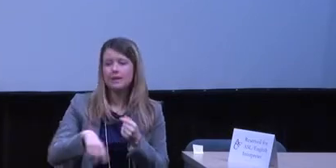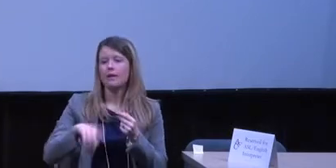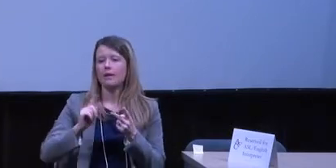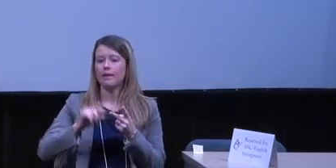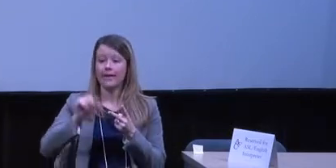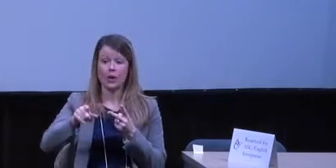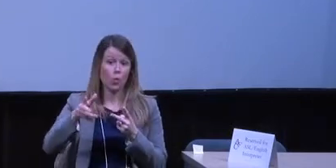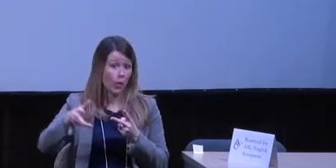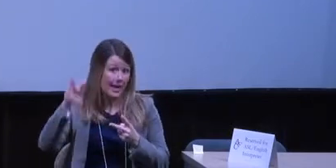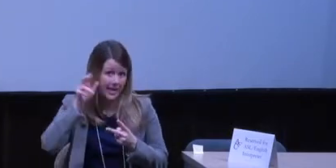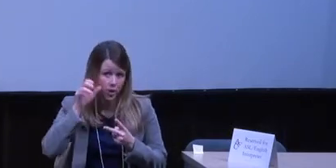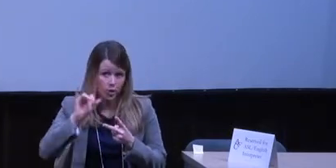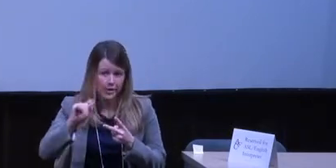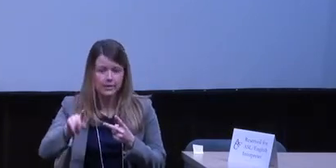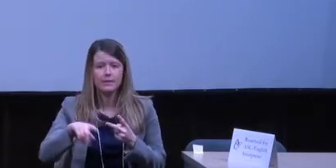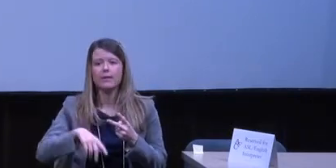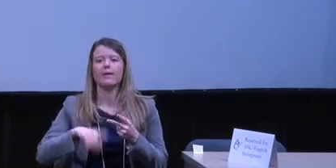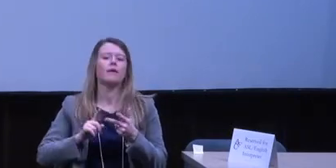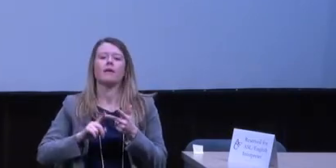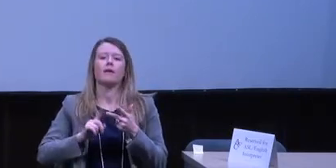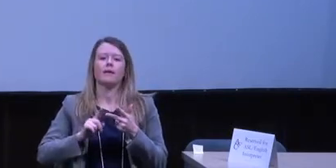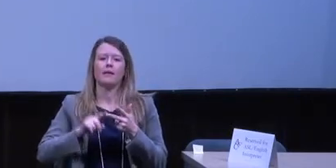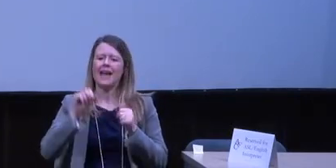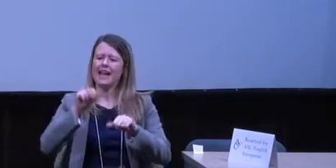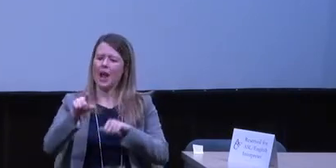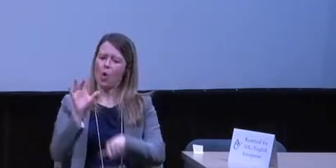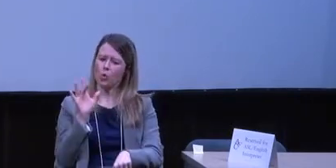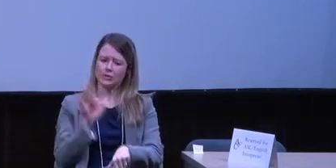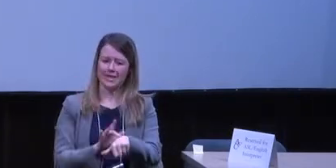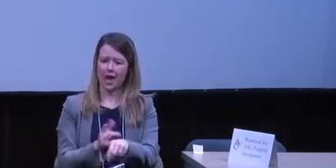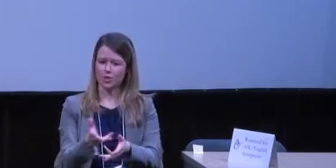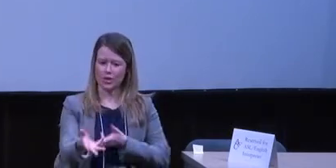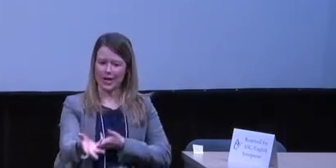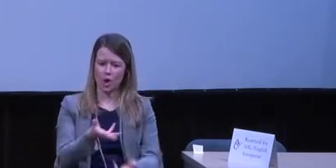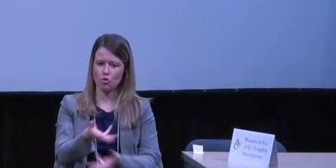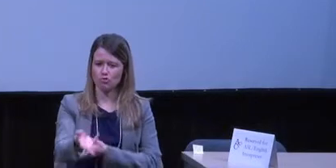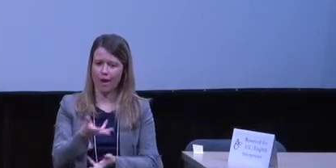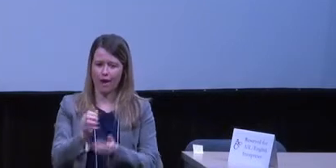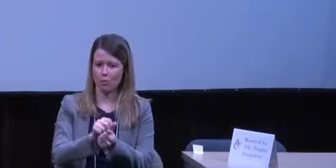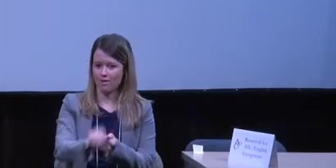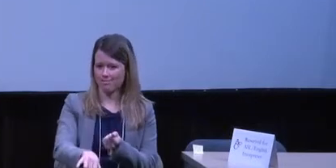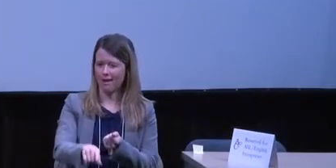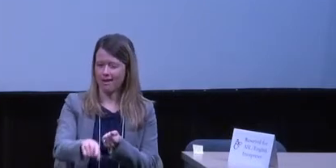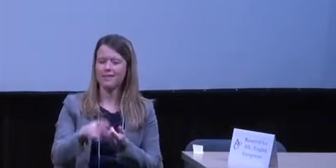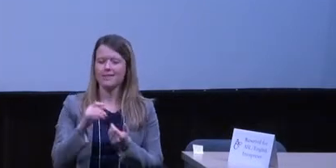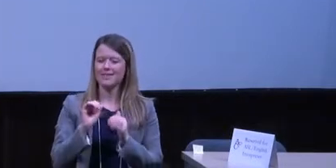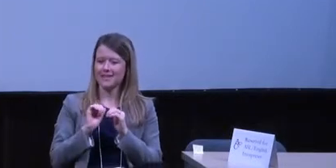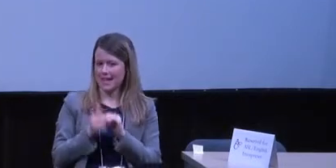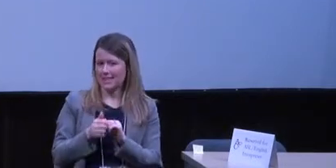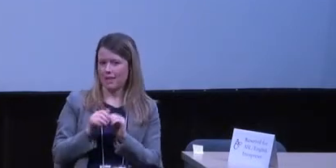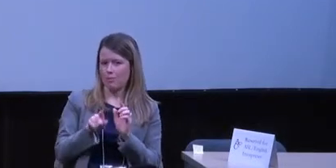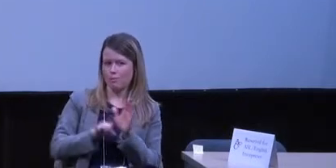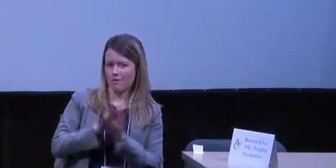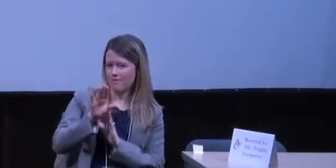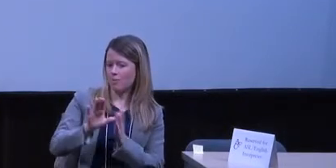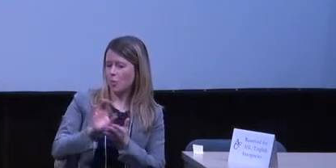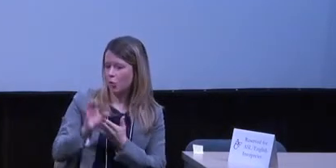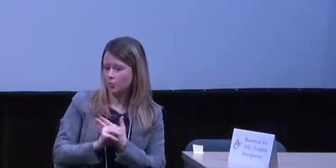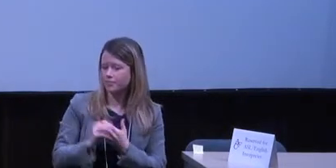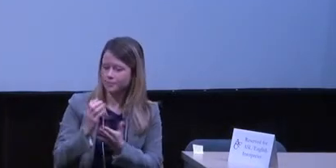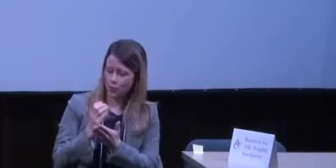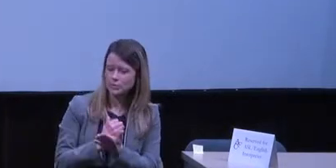we hear it? And can we touch it or interact with it? How are we developing these courses?